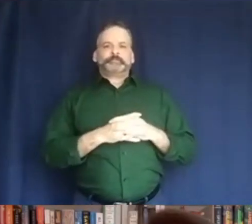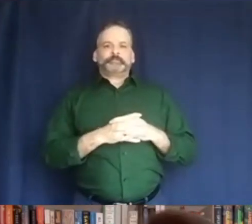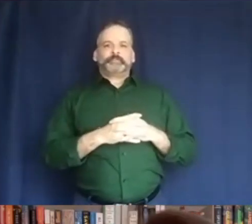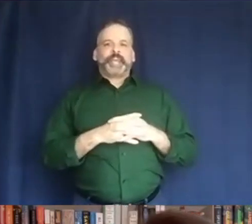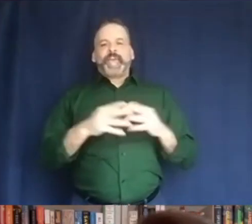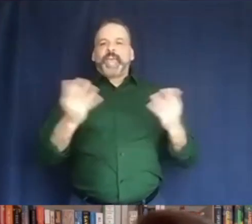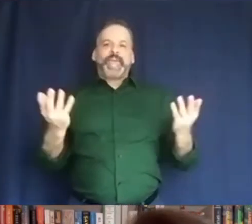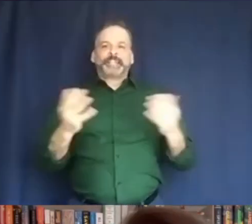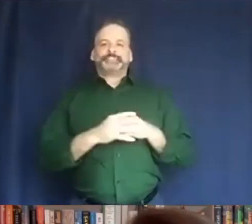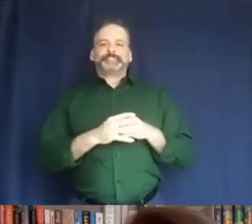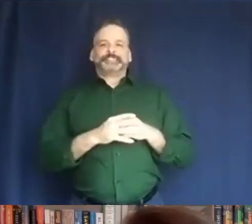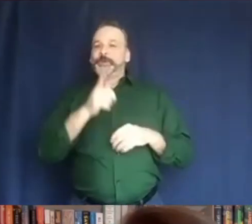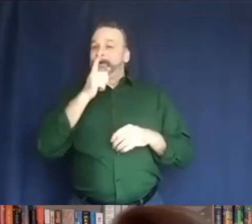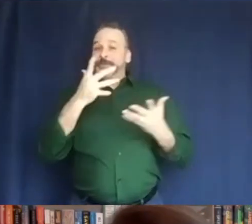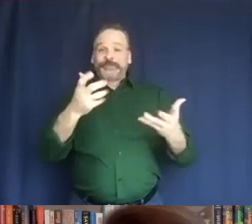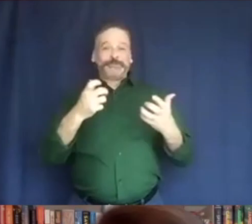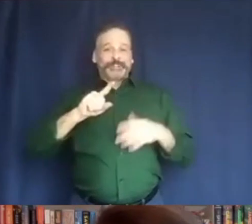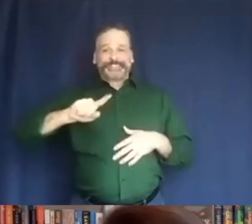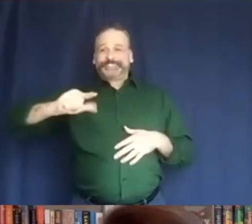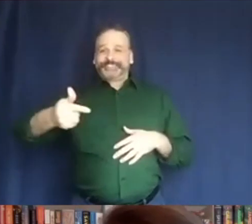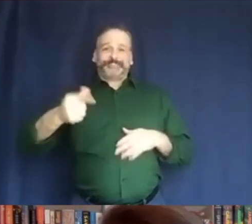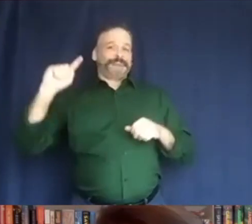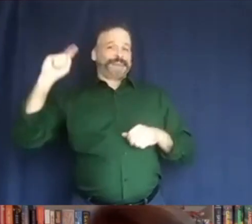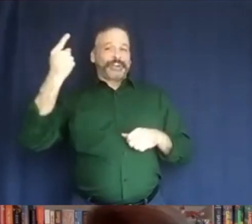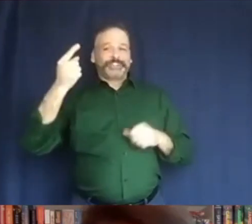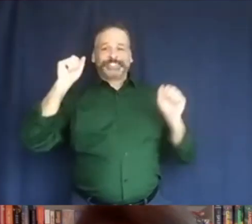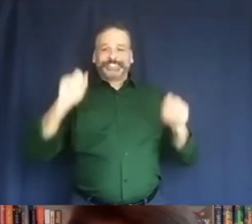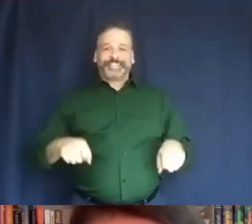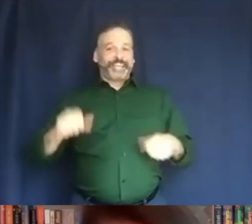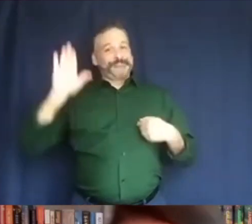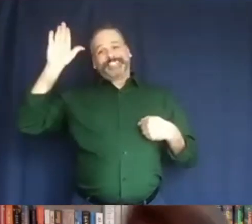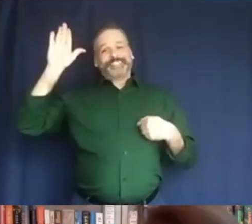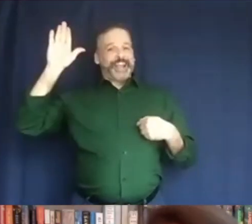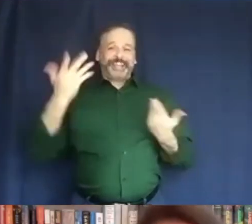And whoever wants to go first can, you know, raise their finger.